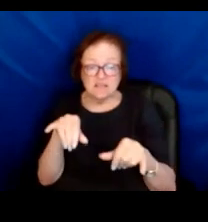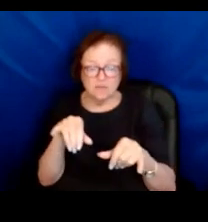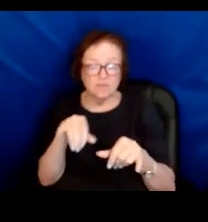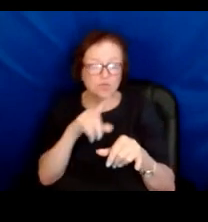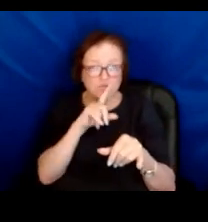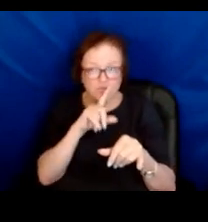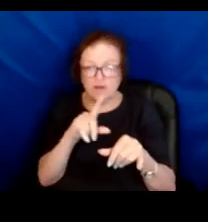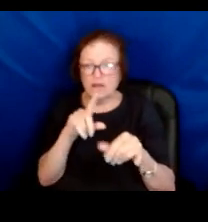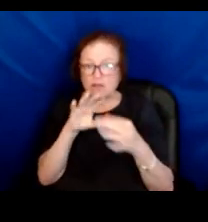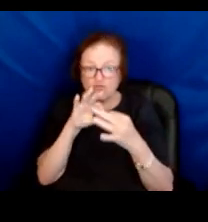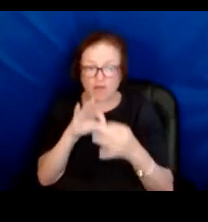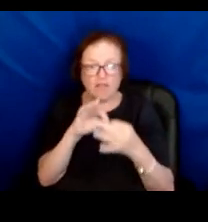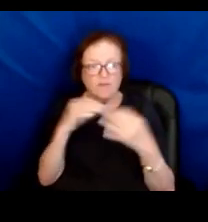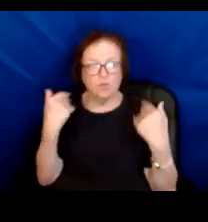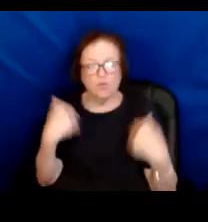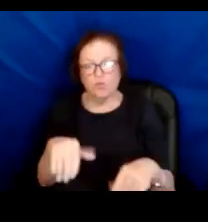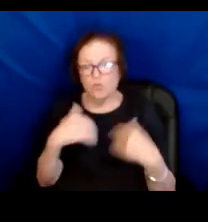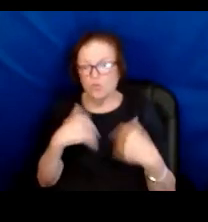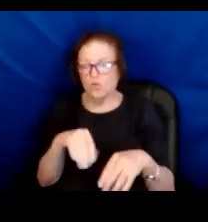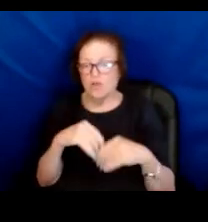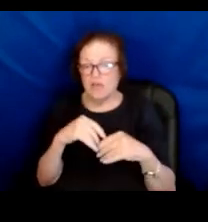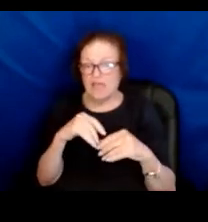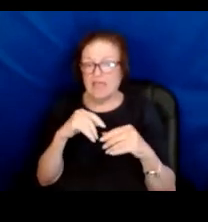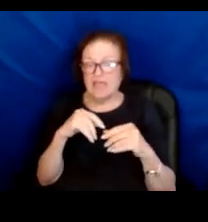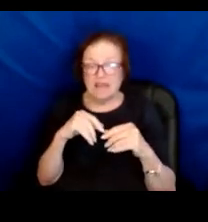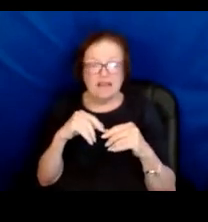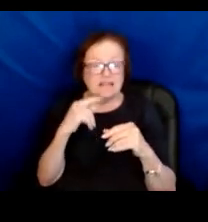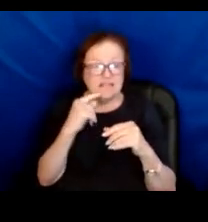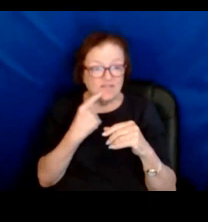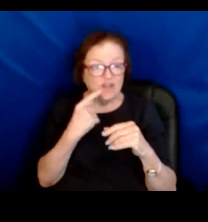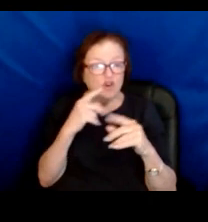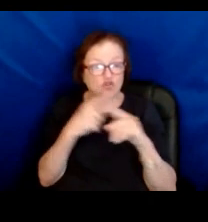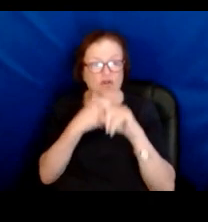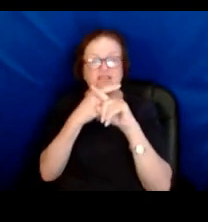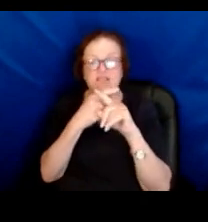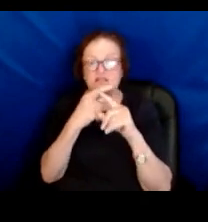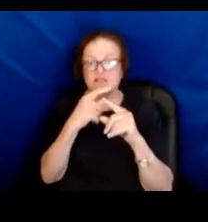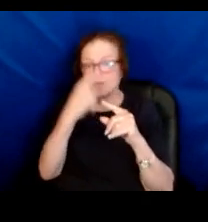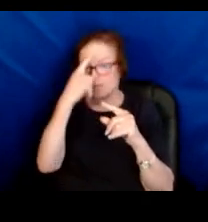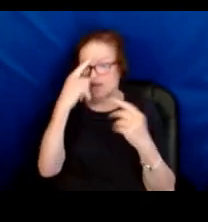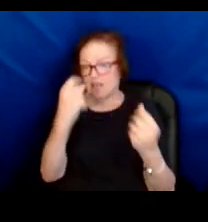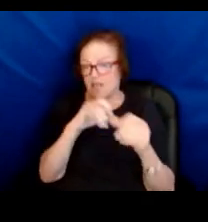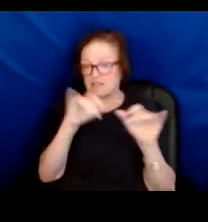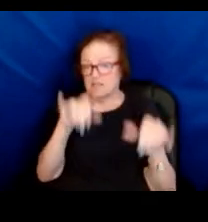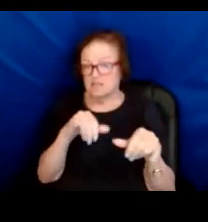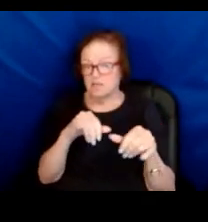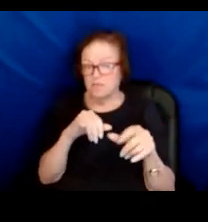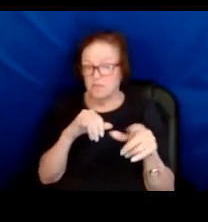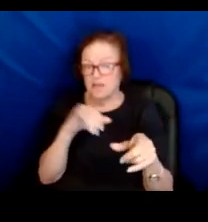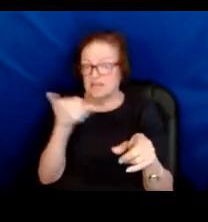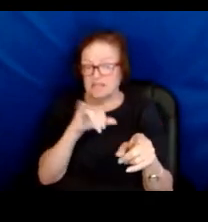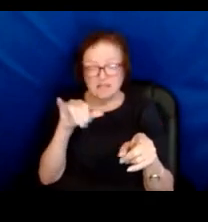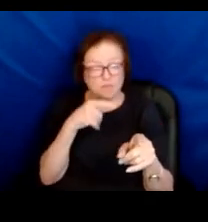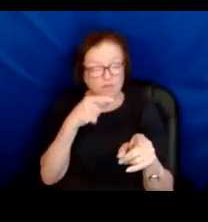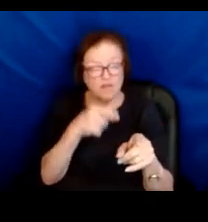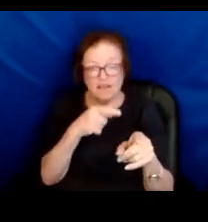really relevant in our acute crisis mental health system, there's only a couple of components to these models. It's a lot like the